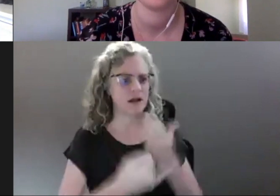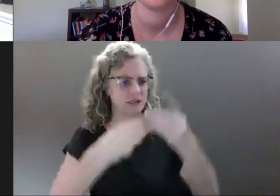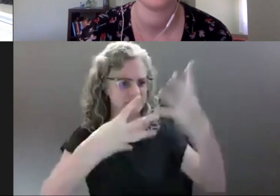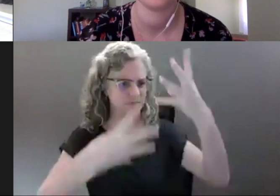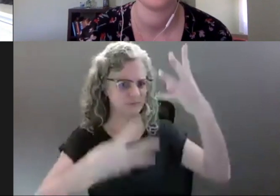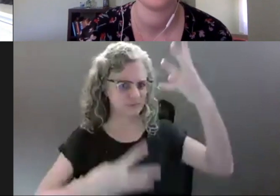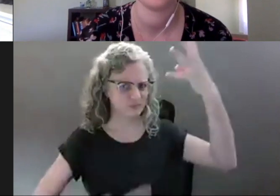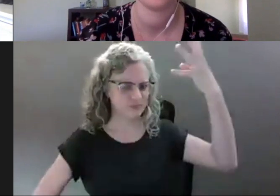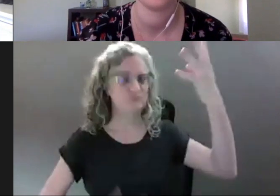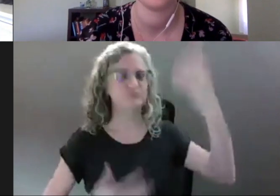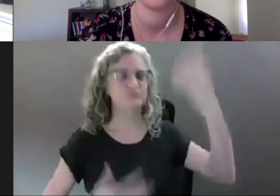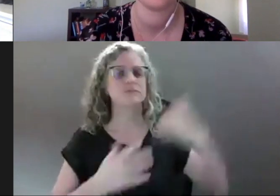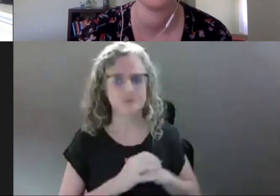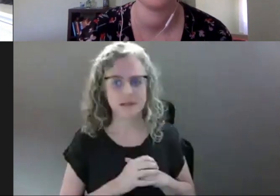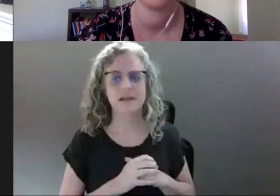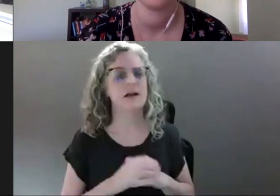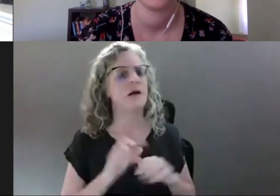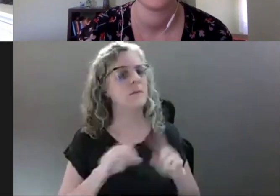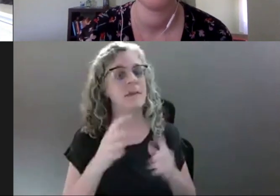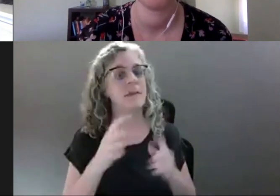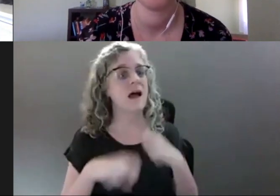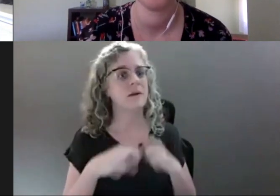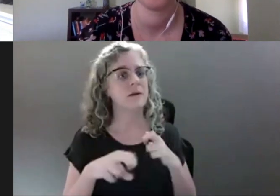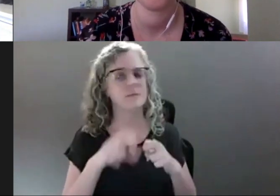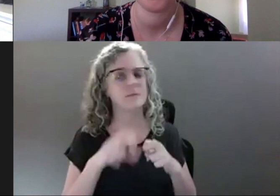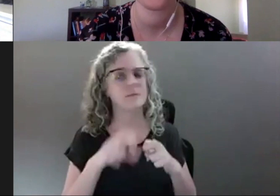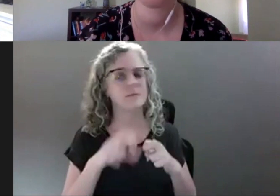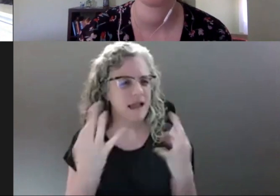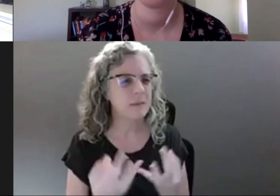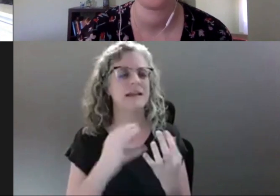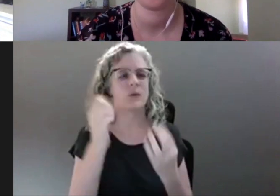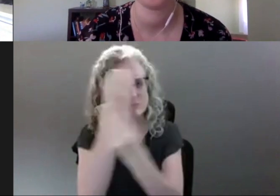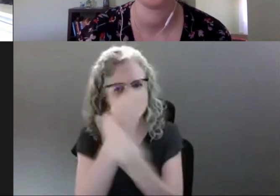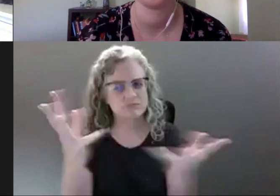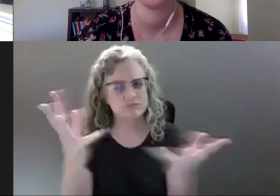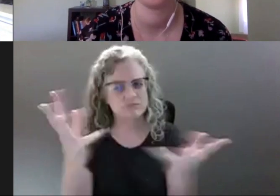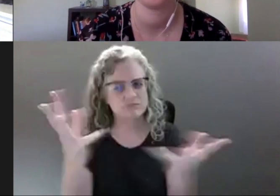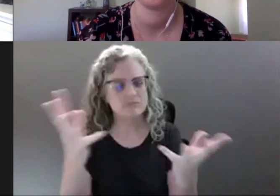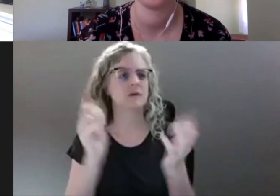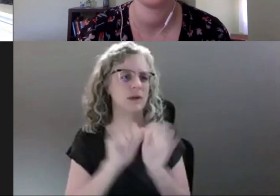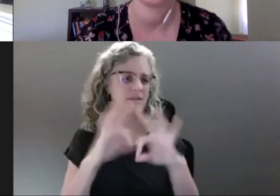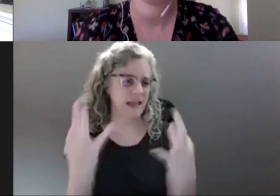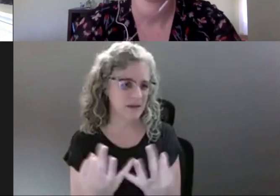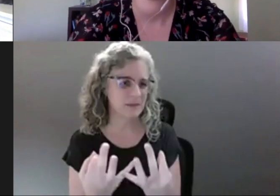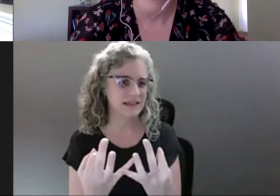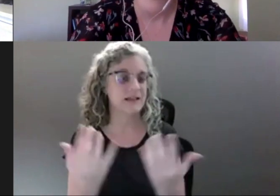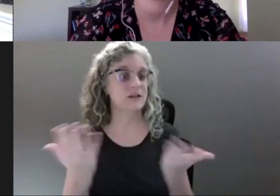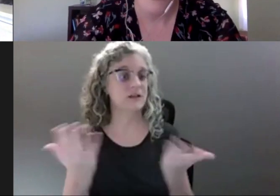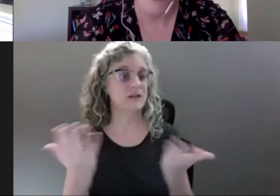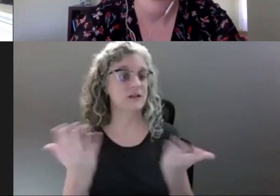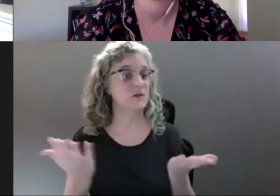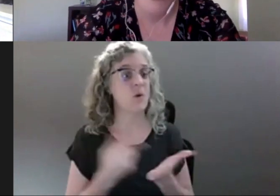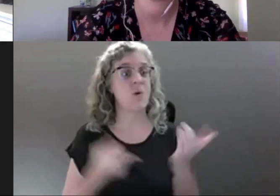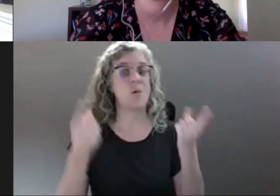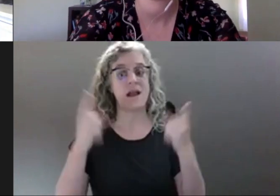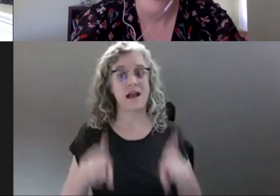the COVID-19 is making them to learn these things. So the first thing we are doing is that we are teaching them the